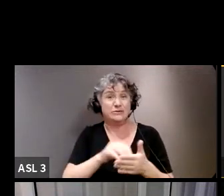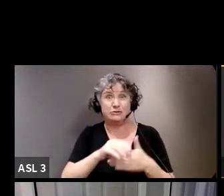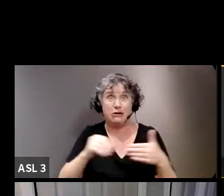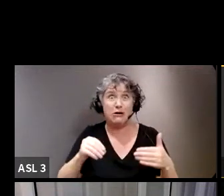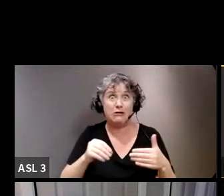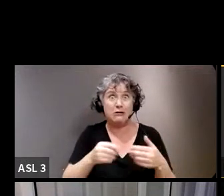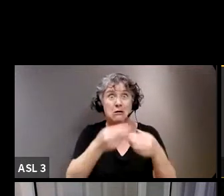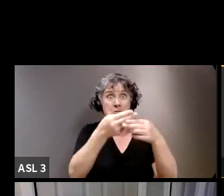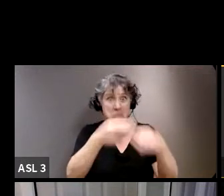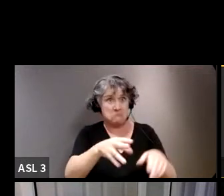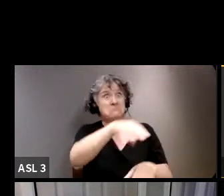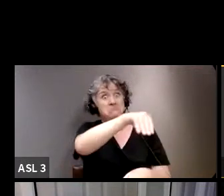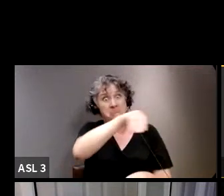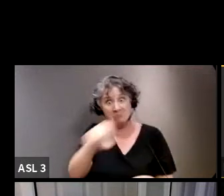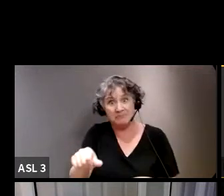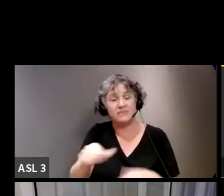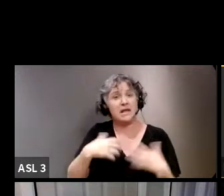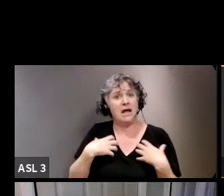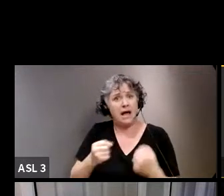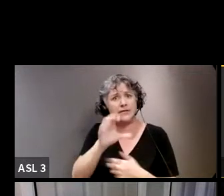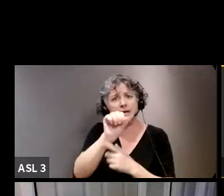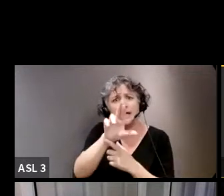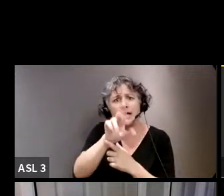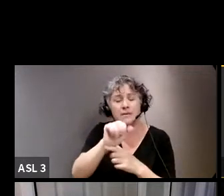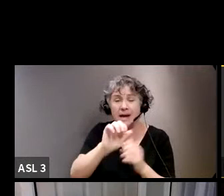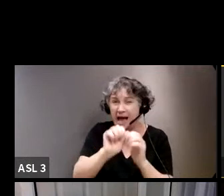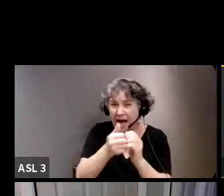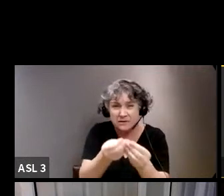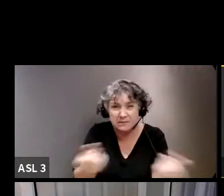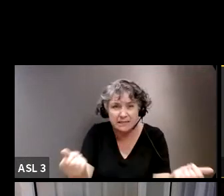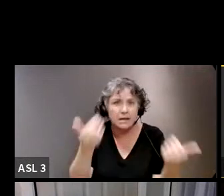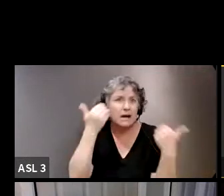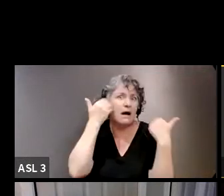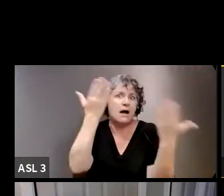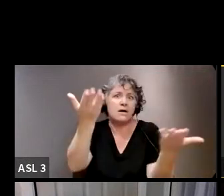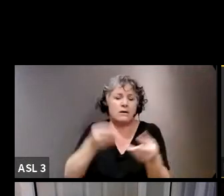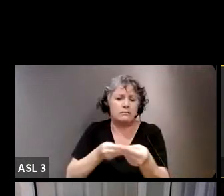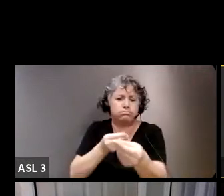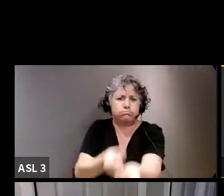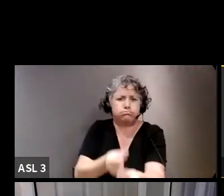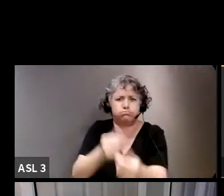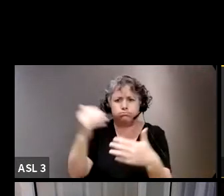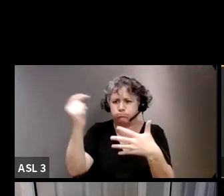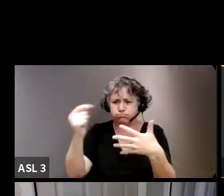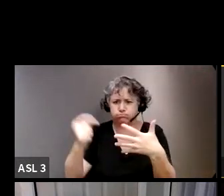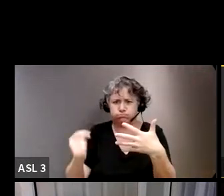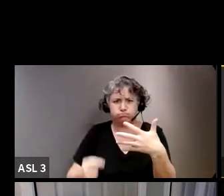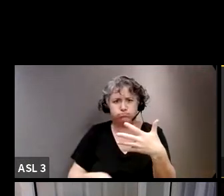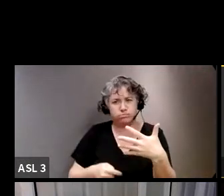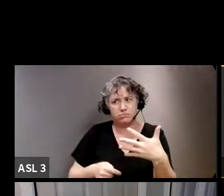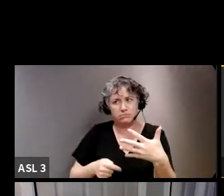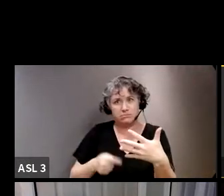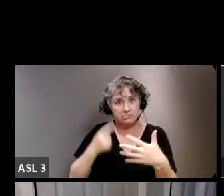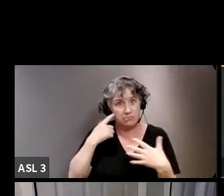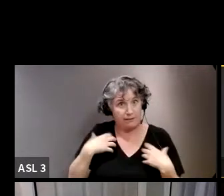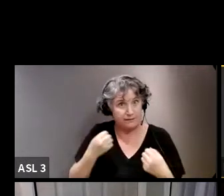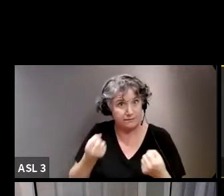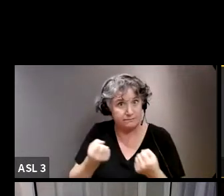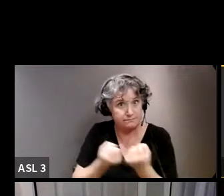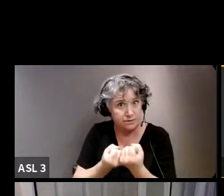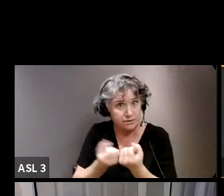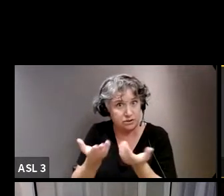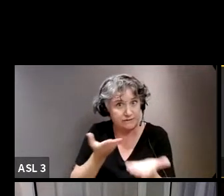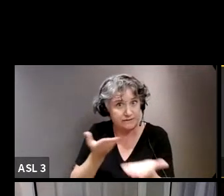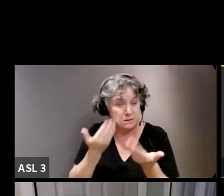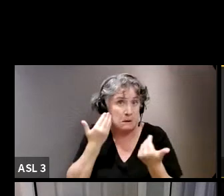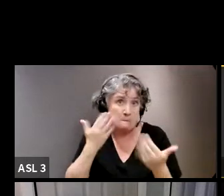no idea how it was spent i don't know if a single dollar of it went towards the types of supports and services that aaron was talking about i